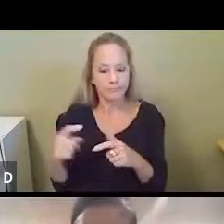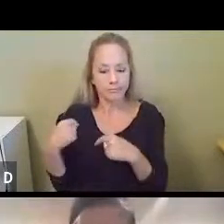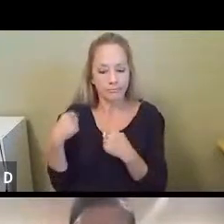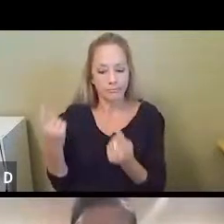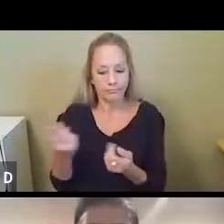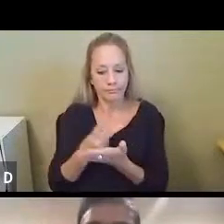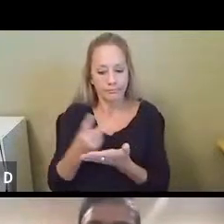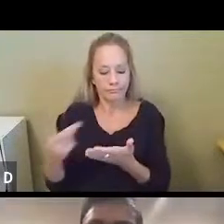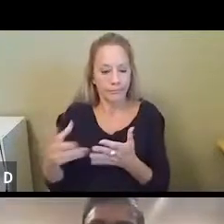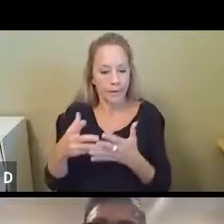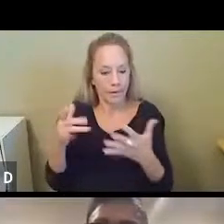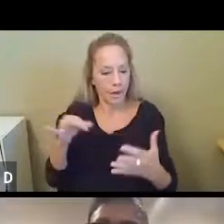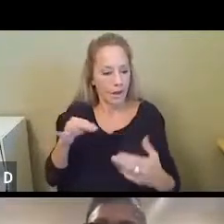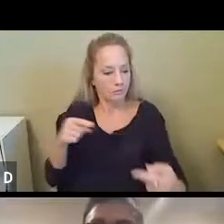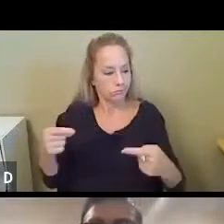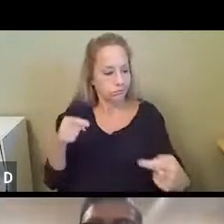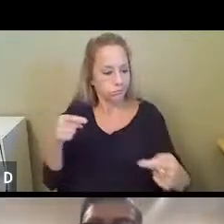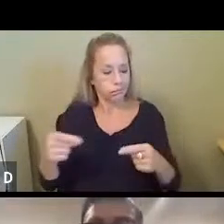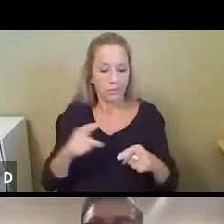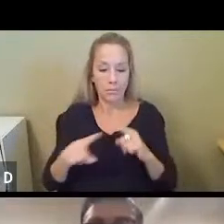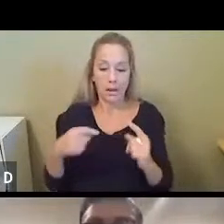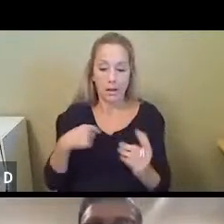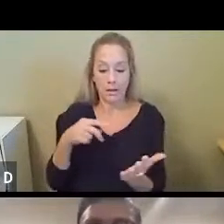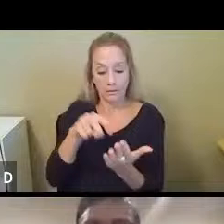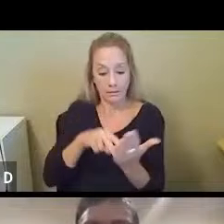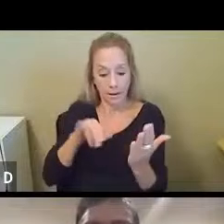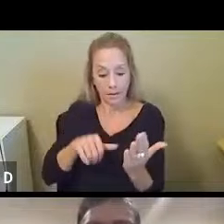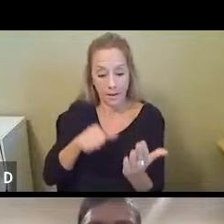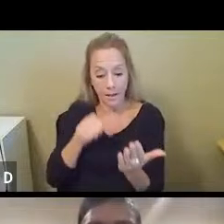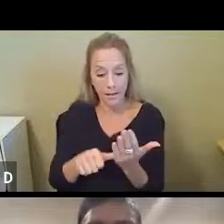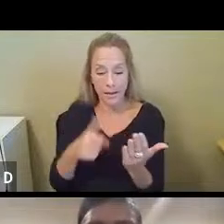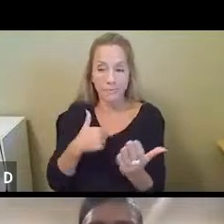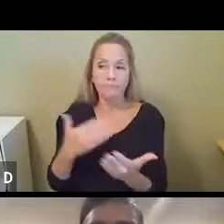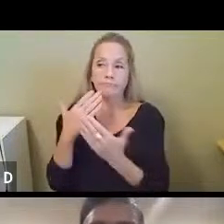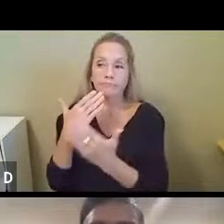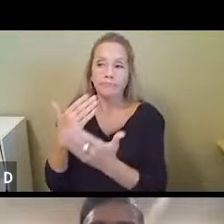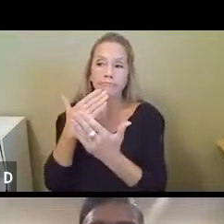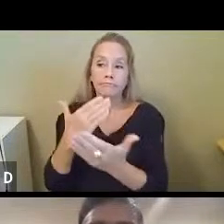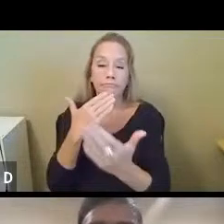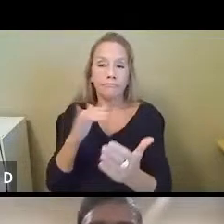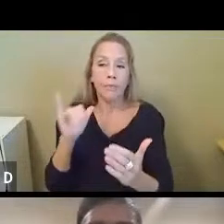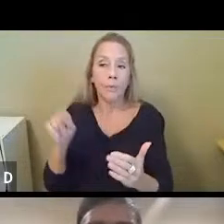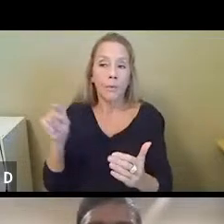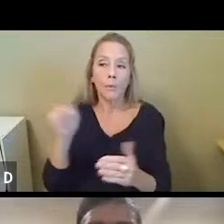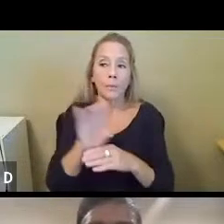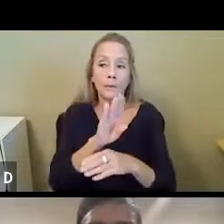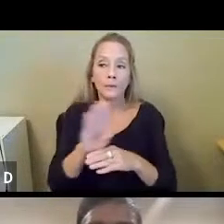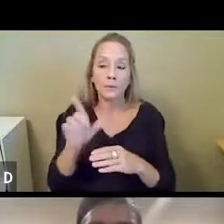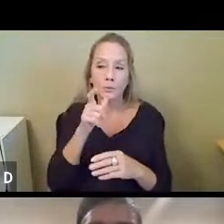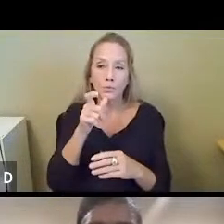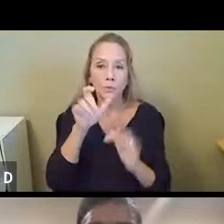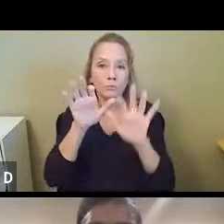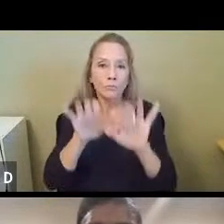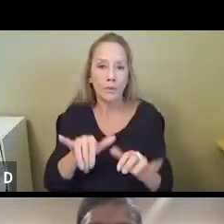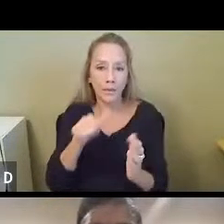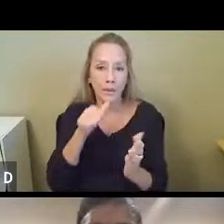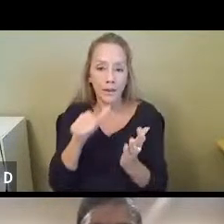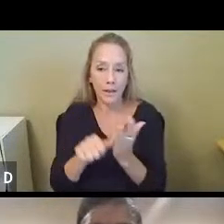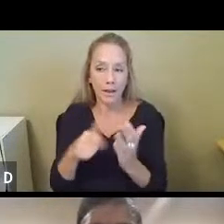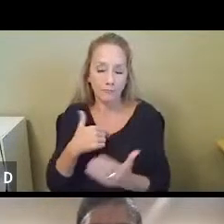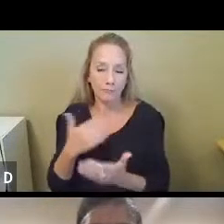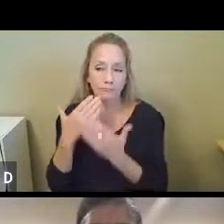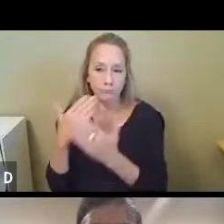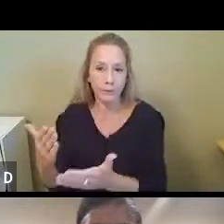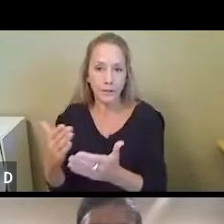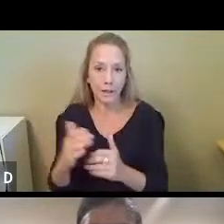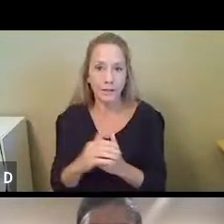weeks, that was really a breath of fresh air. So appreciate their input. That was great. Yeah, I'd like to say I